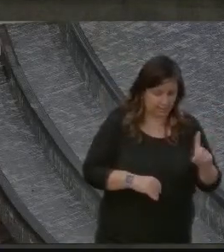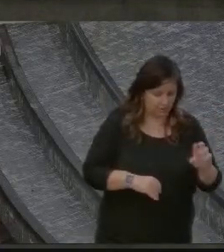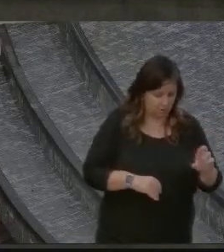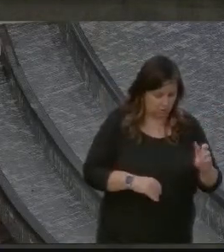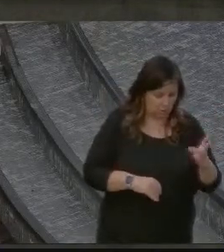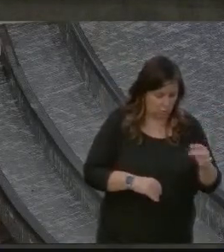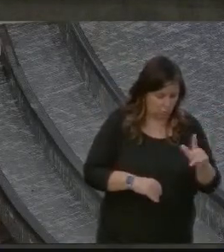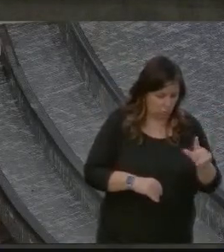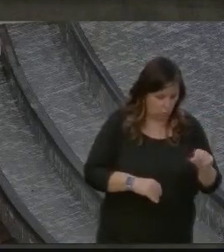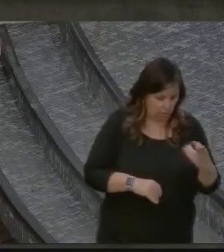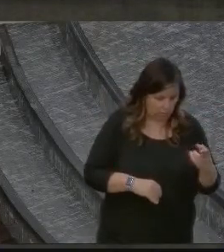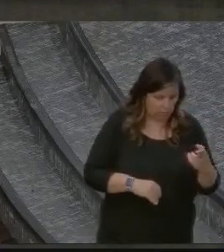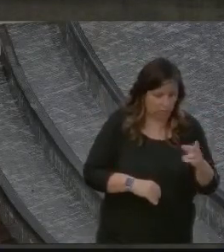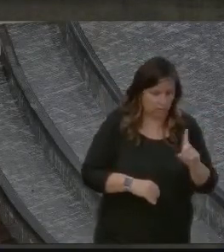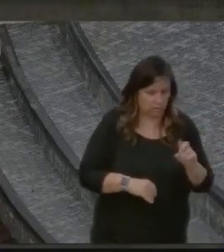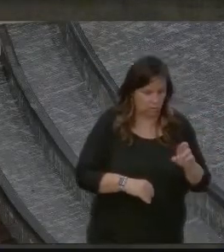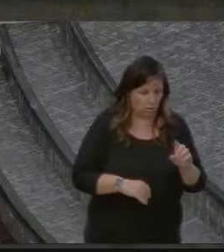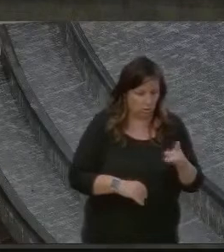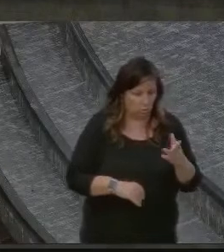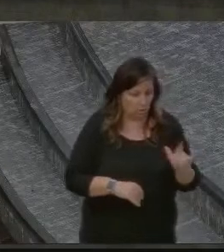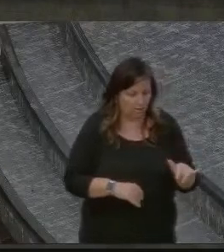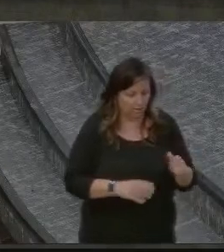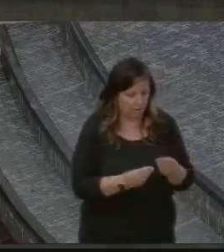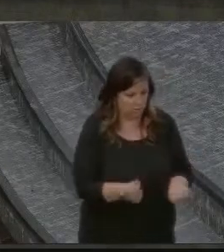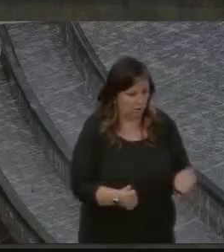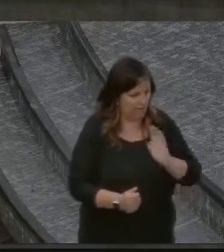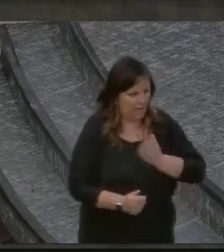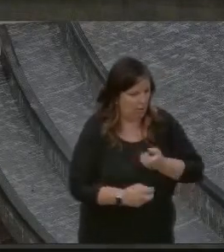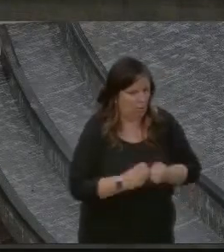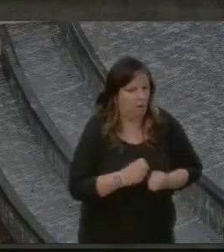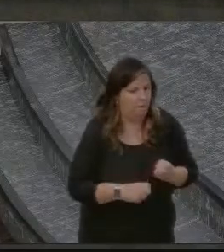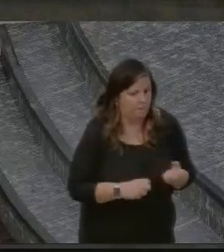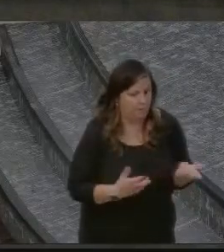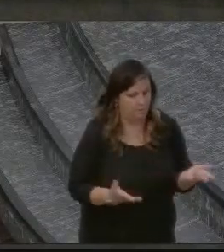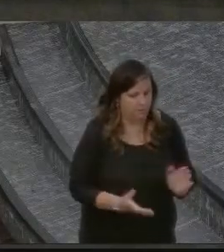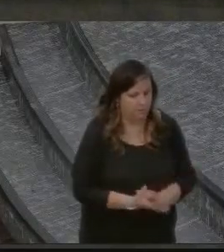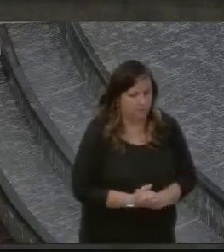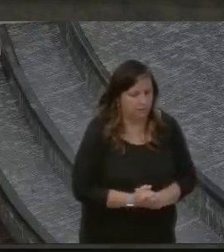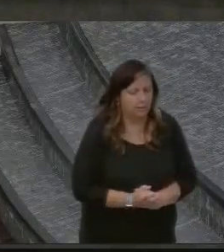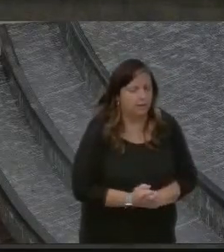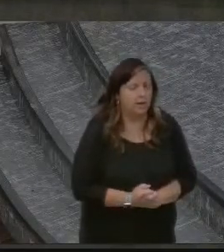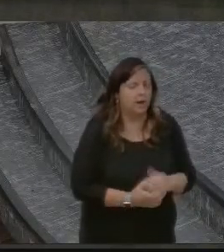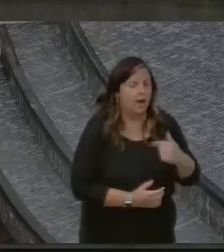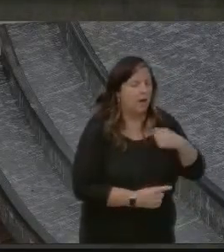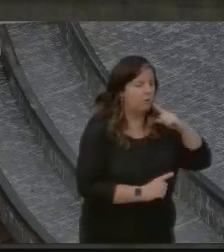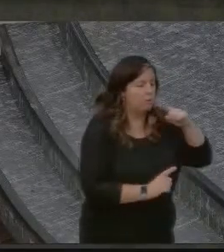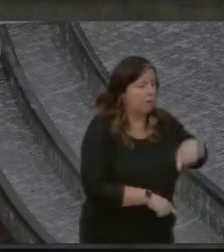Dr. Watley to solve our problem. I was responding to Ms. Hall.